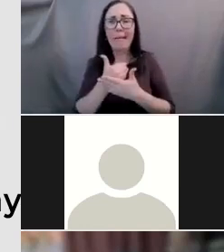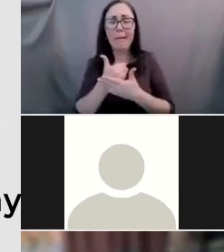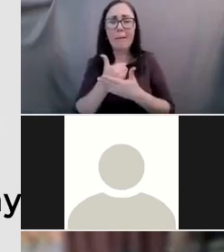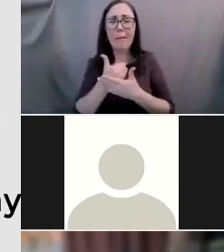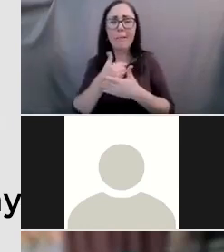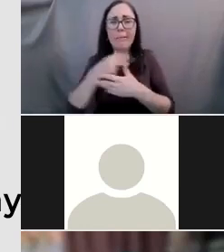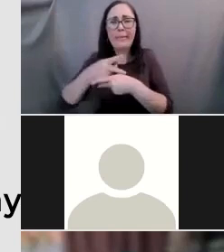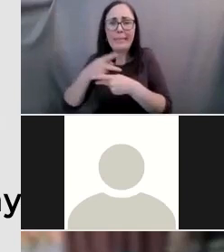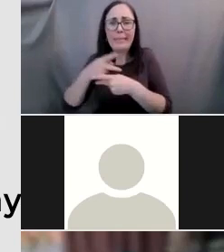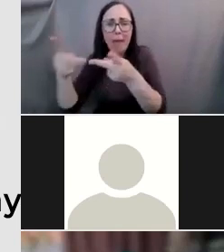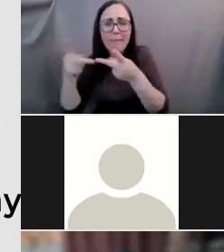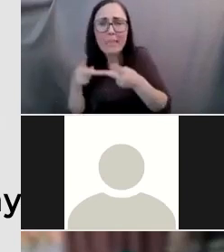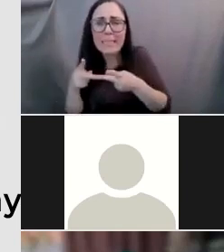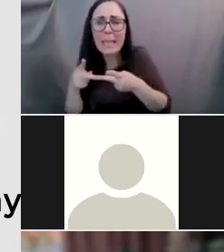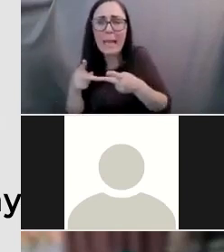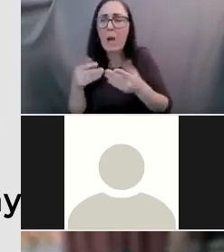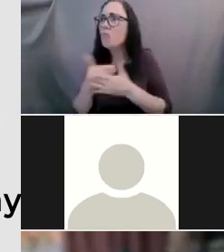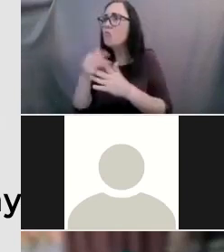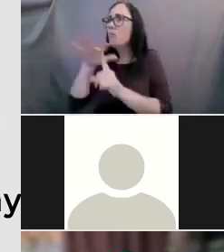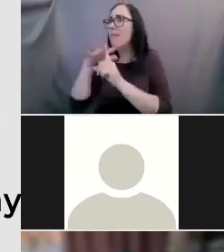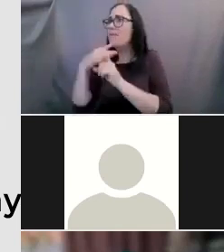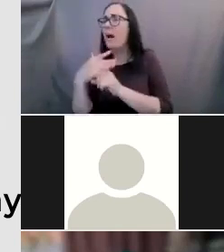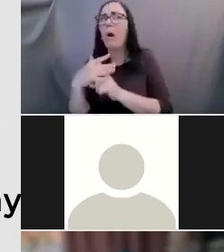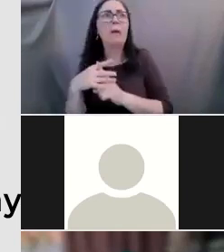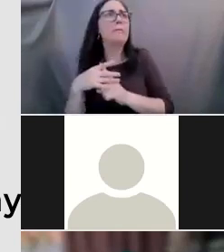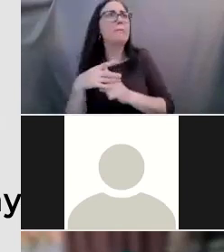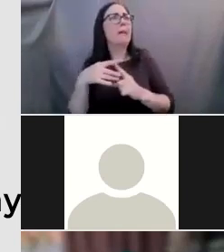of having to receive new unknown caregivers.